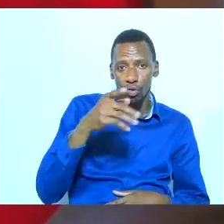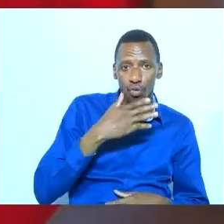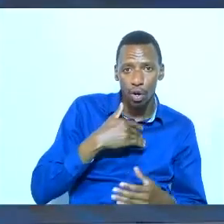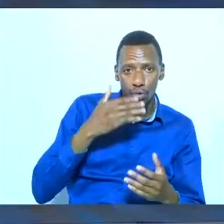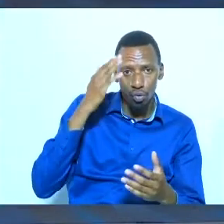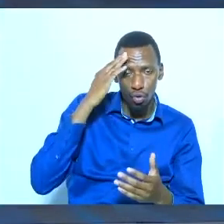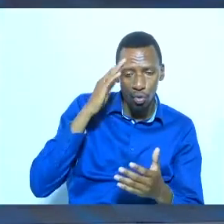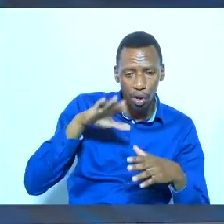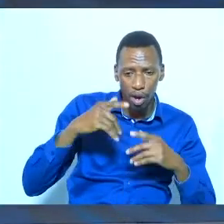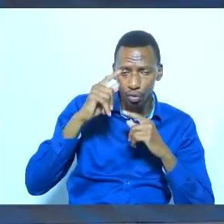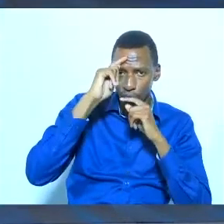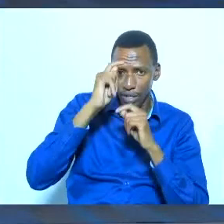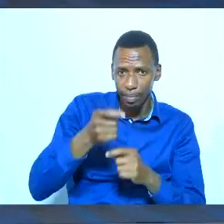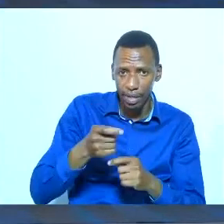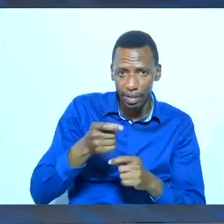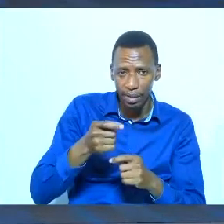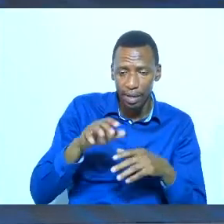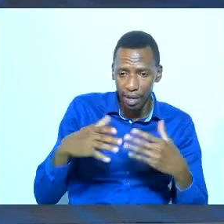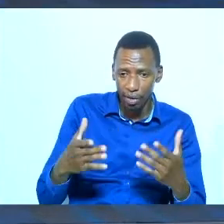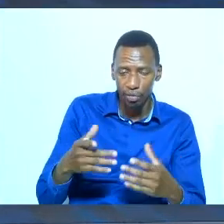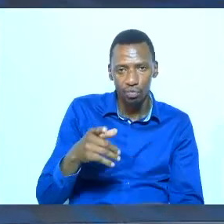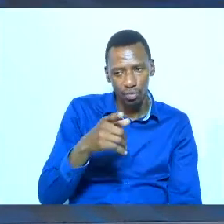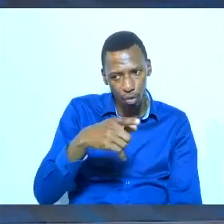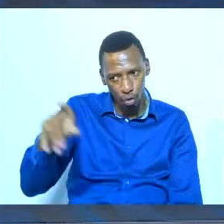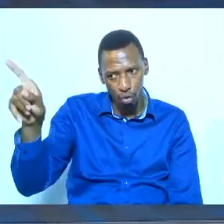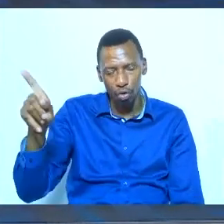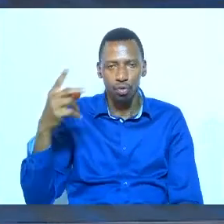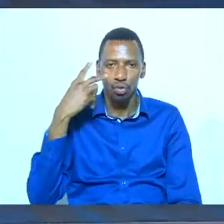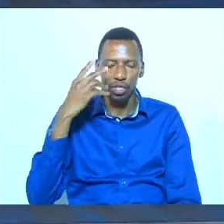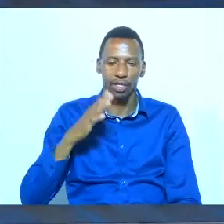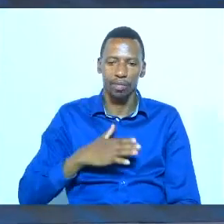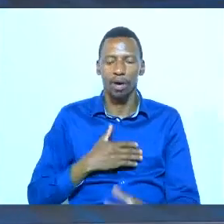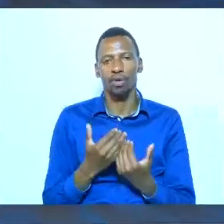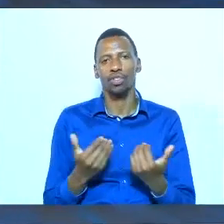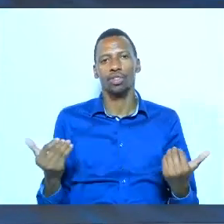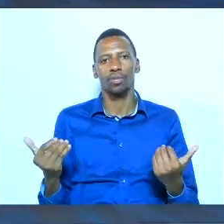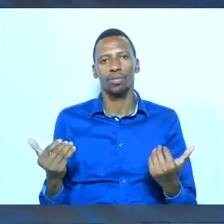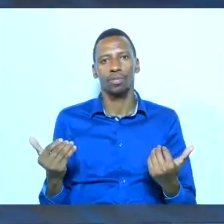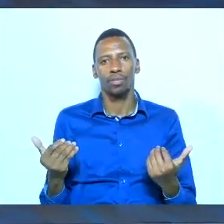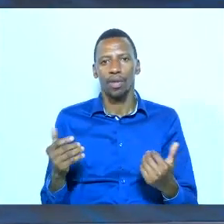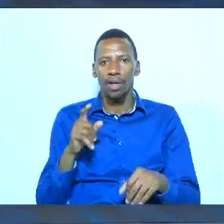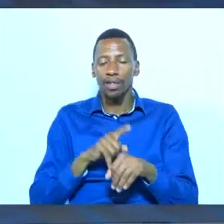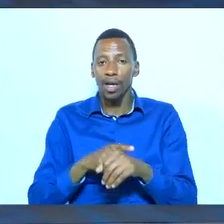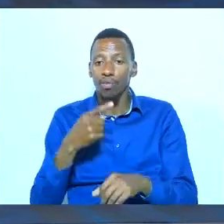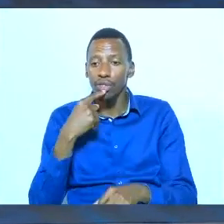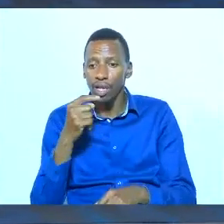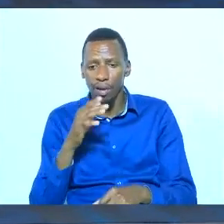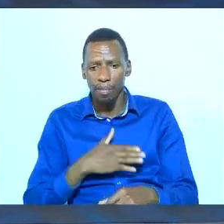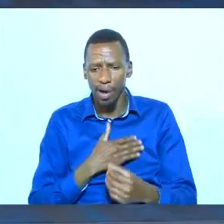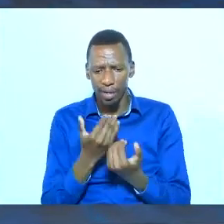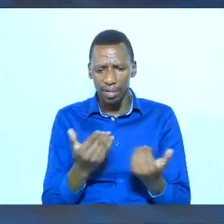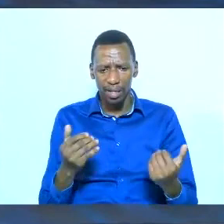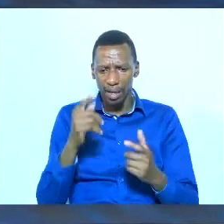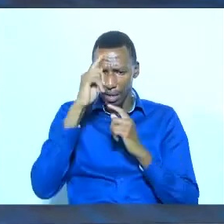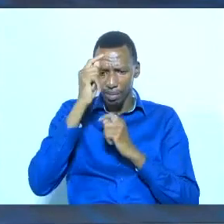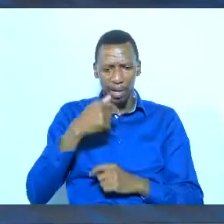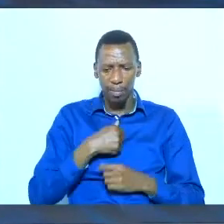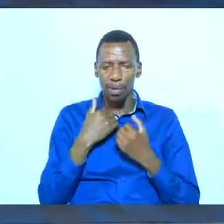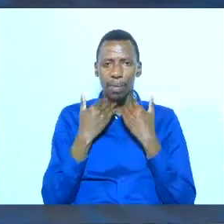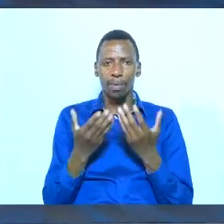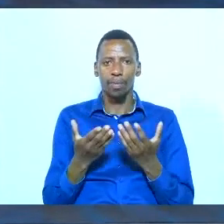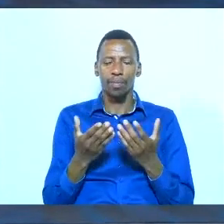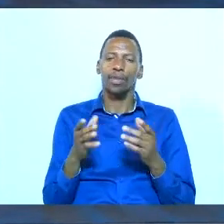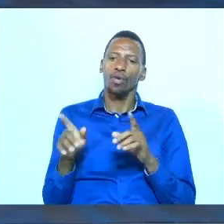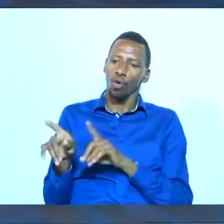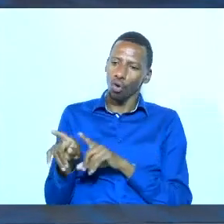respect, go and see our children. When we say they don't respect us, the same way,